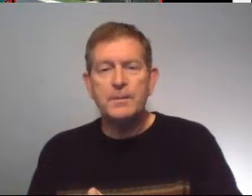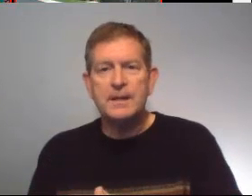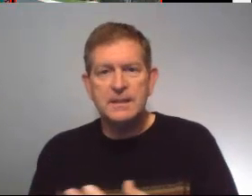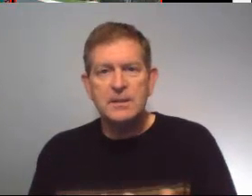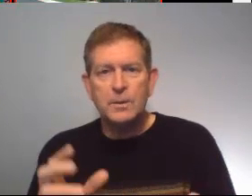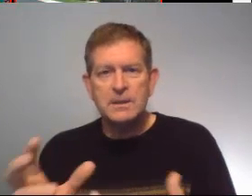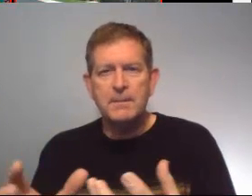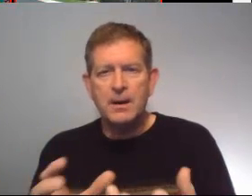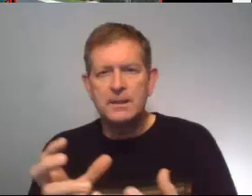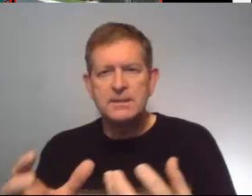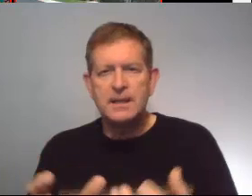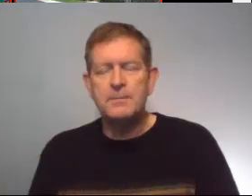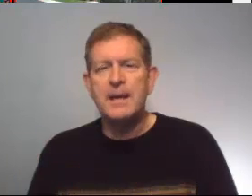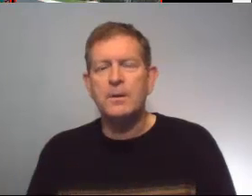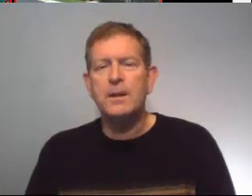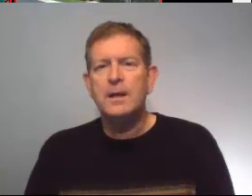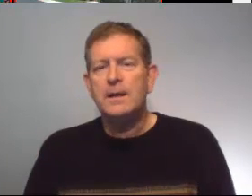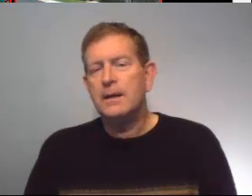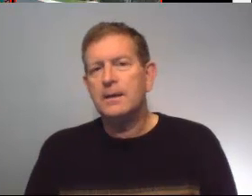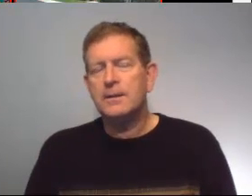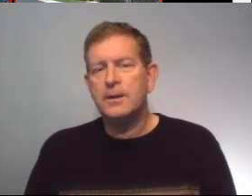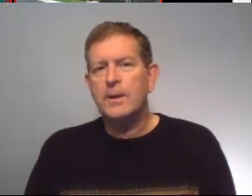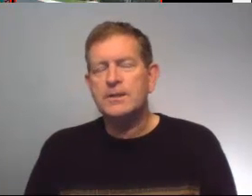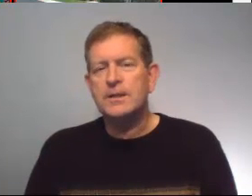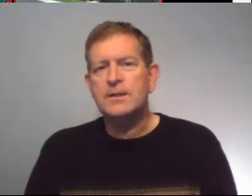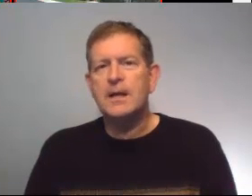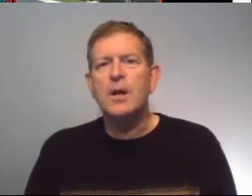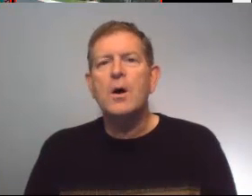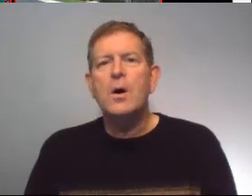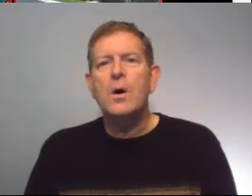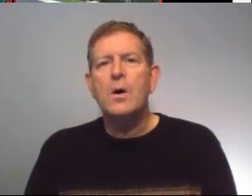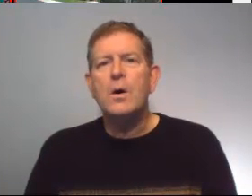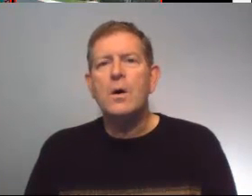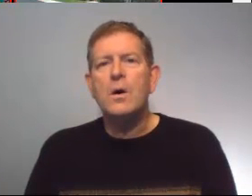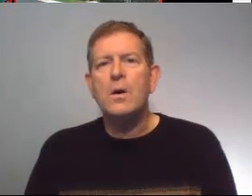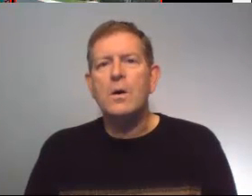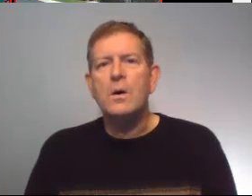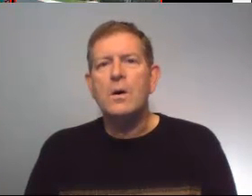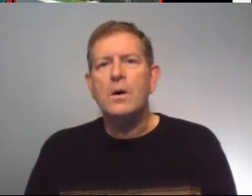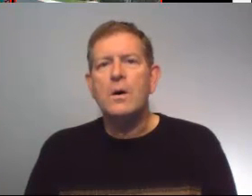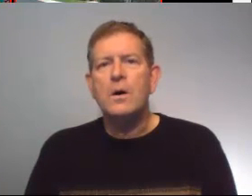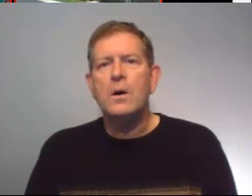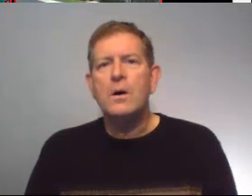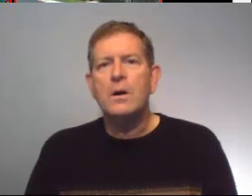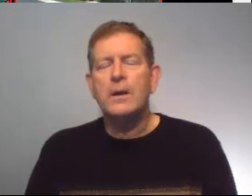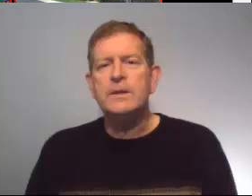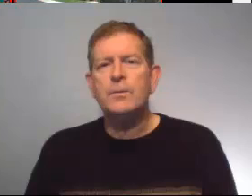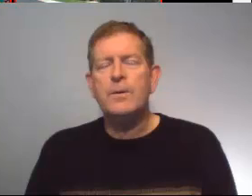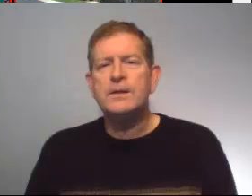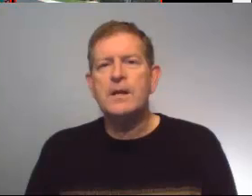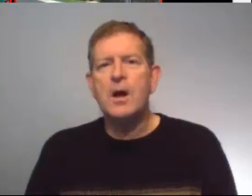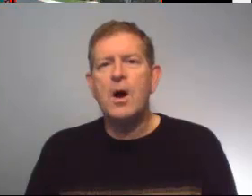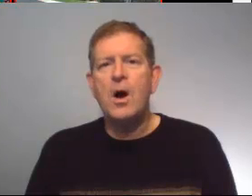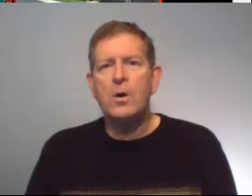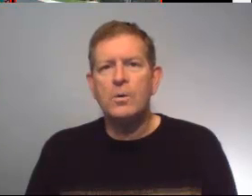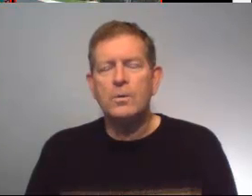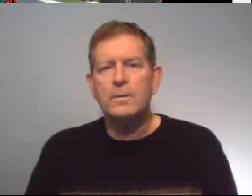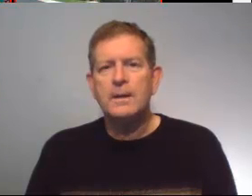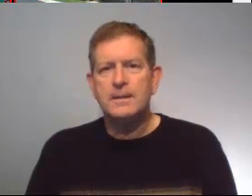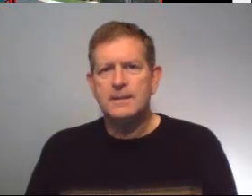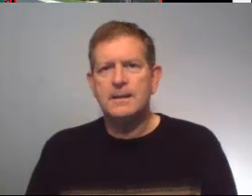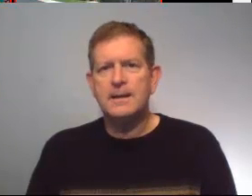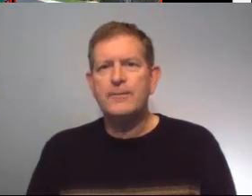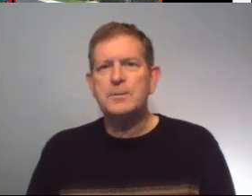most important because these are the ones that Americans tend to mangle to the greatest extent. O. Okay, we want to say